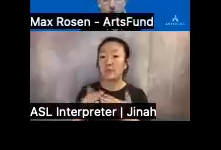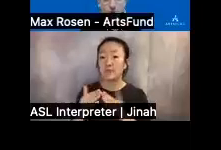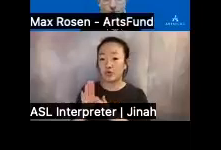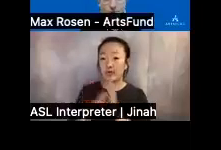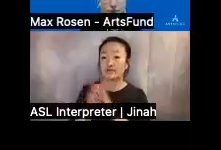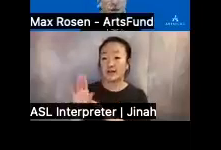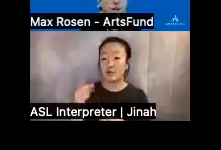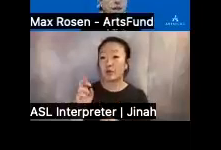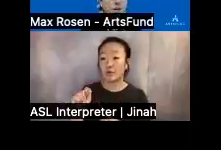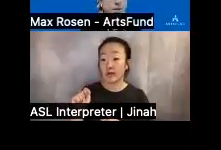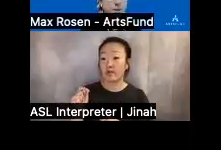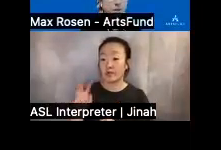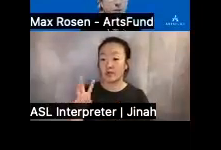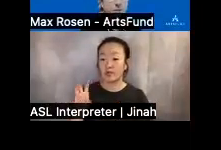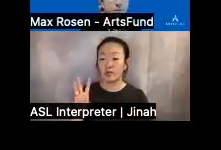webpage.